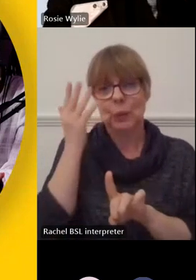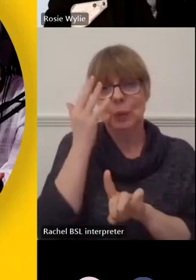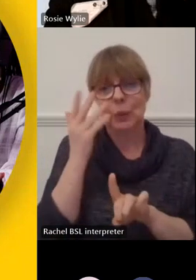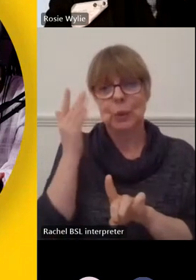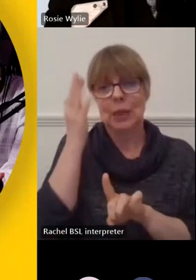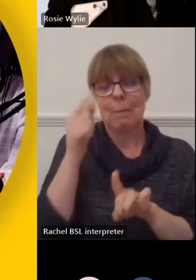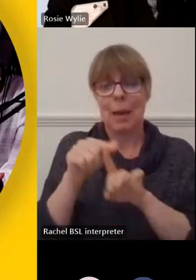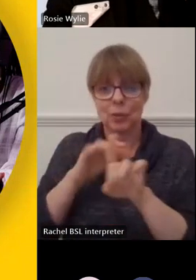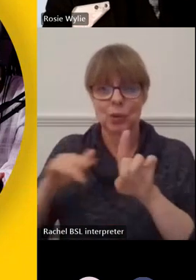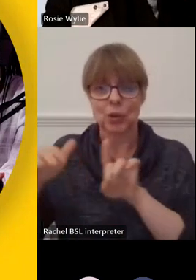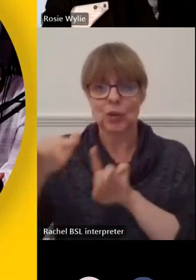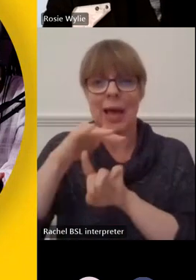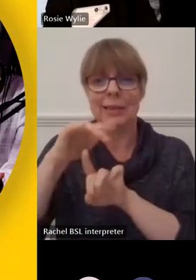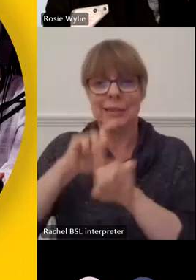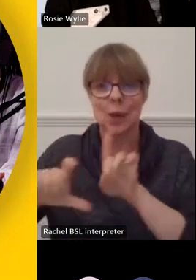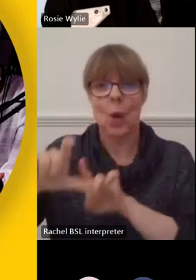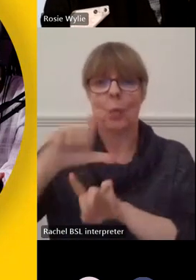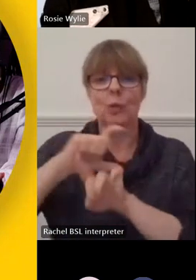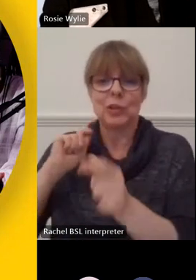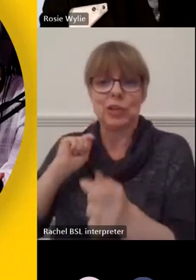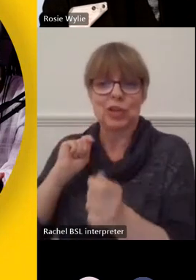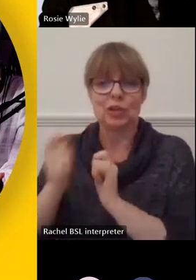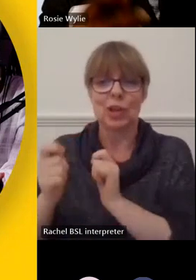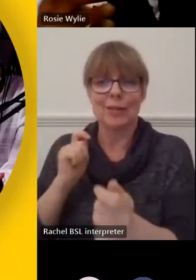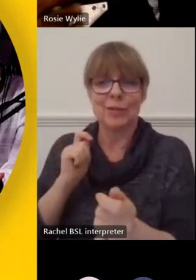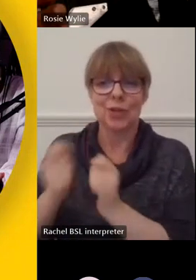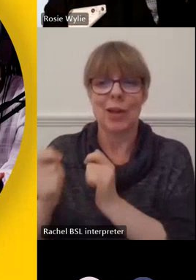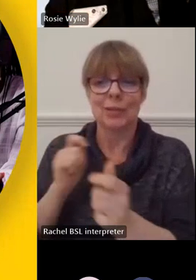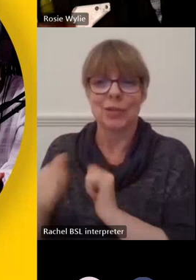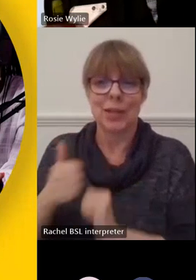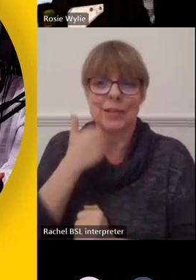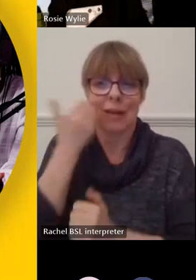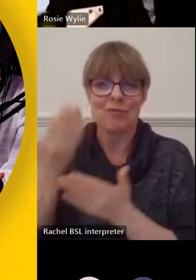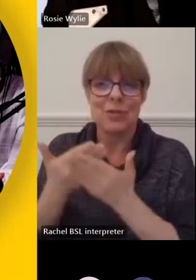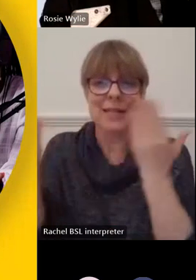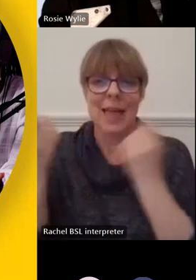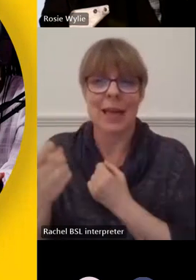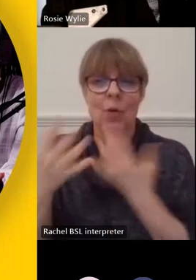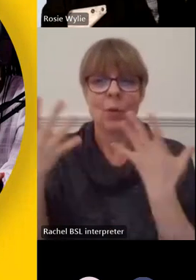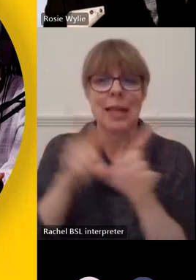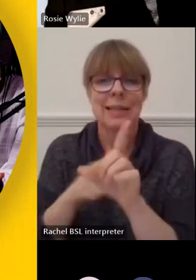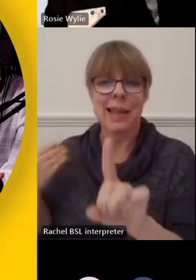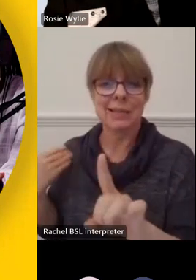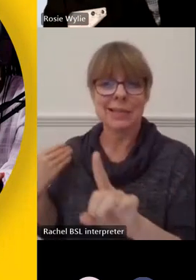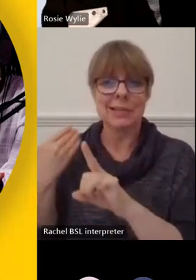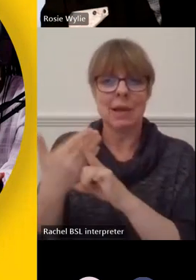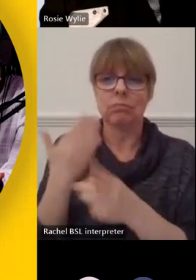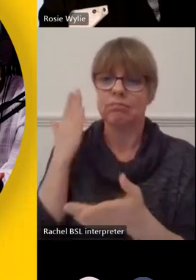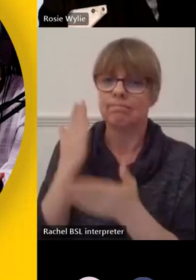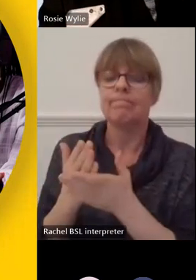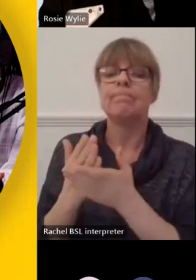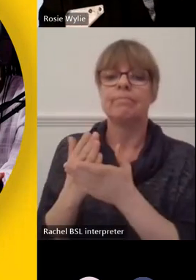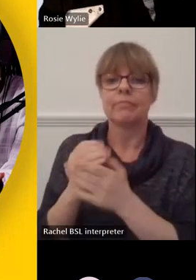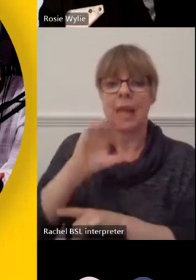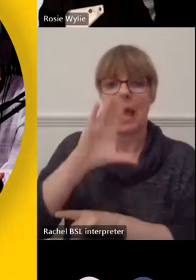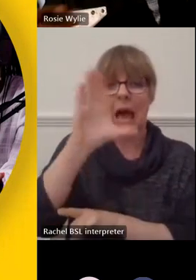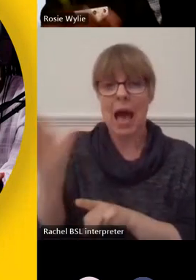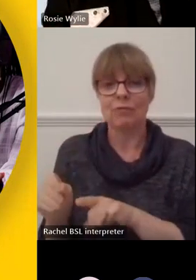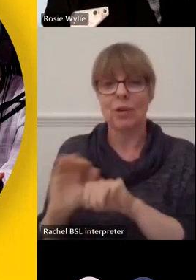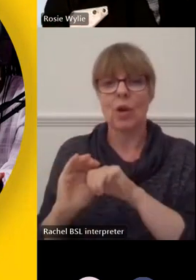the society, our communities are changing every day. The last 10 years have seen a significant growth of the African and Caribbean